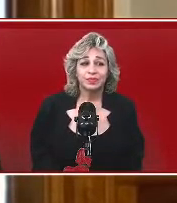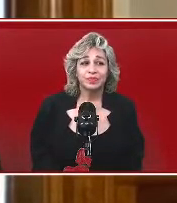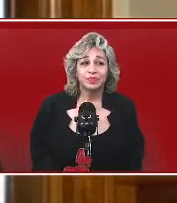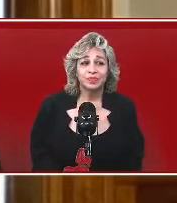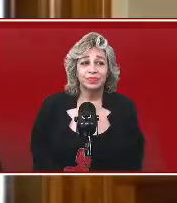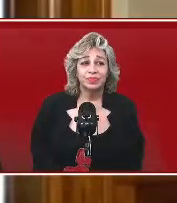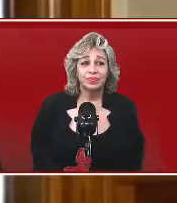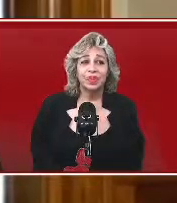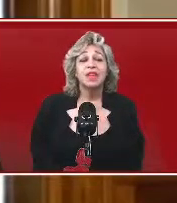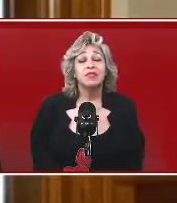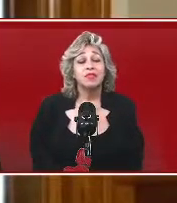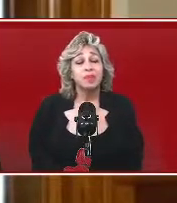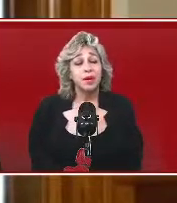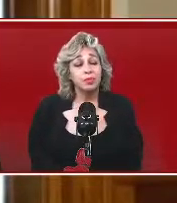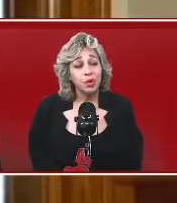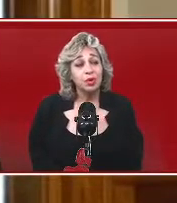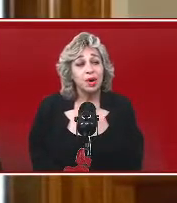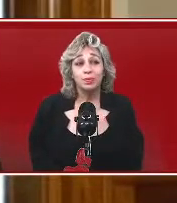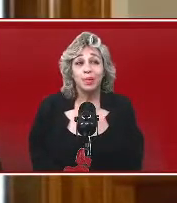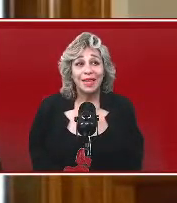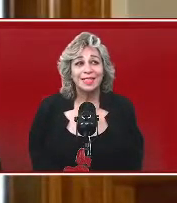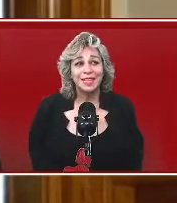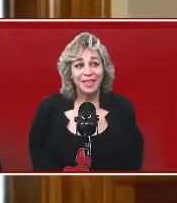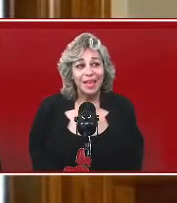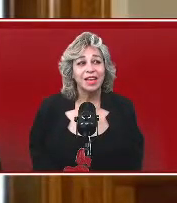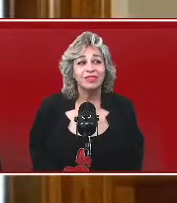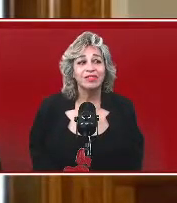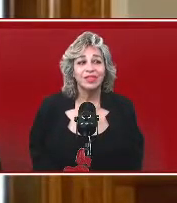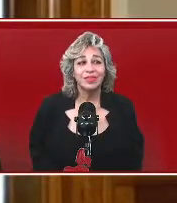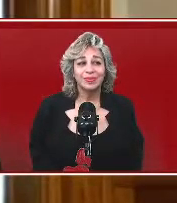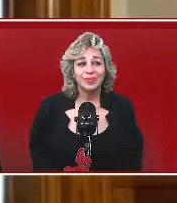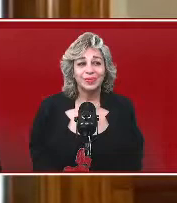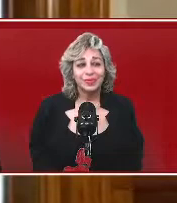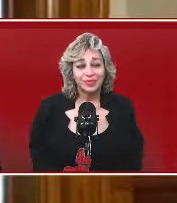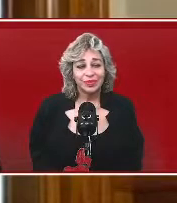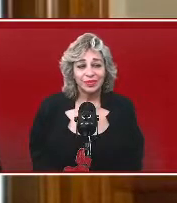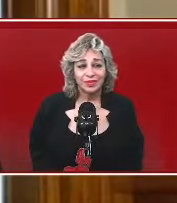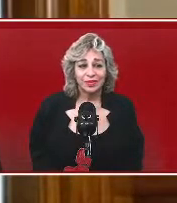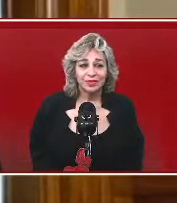programa Sembrando Vida. From that program, Planting Life.